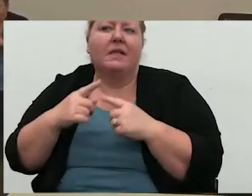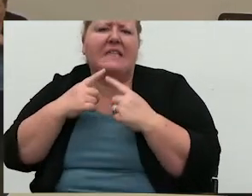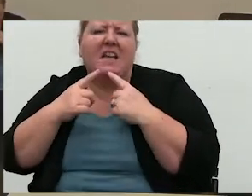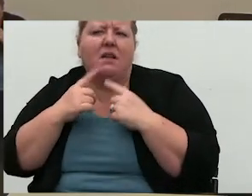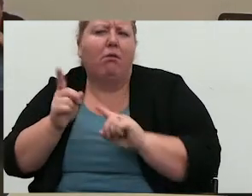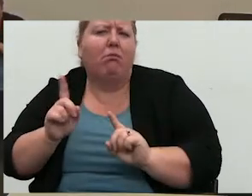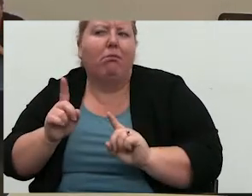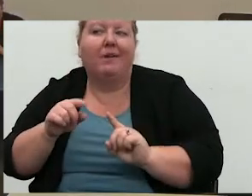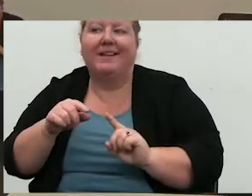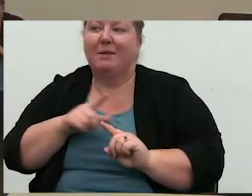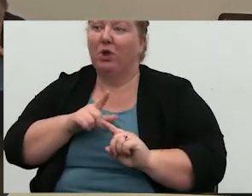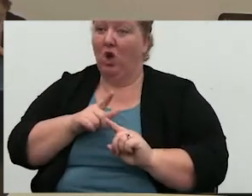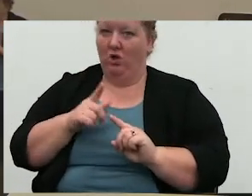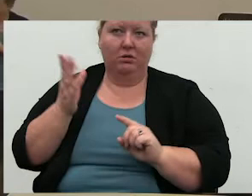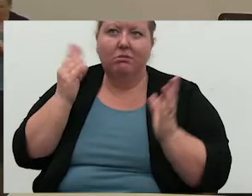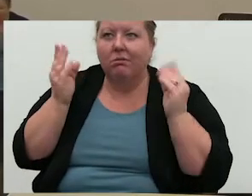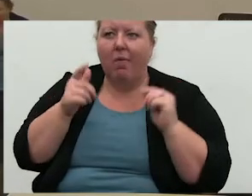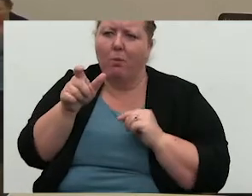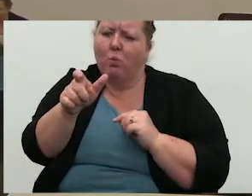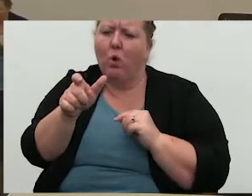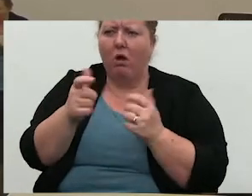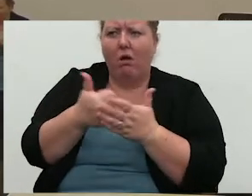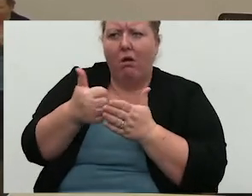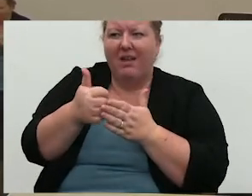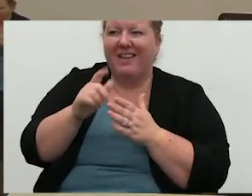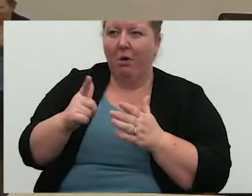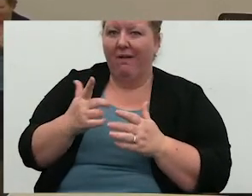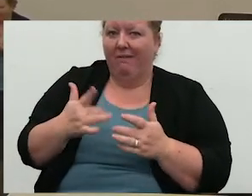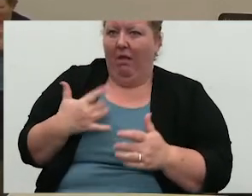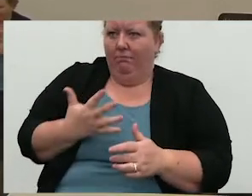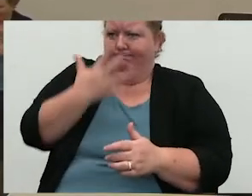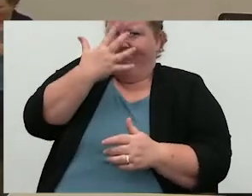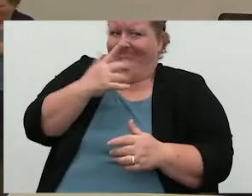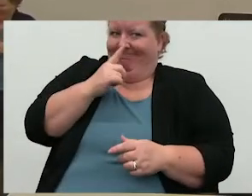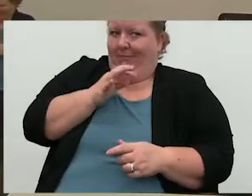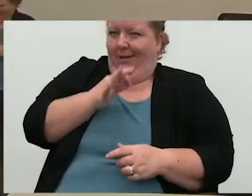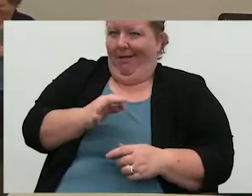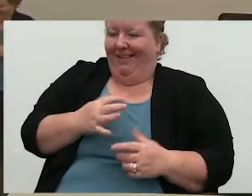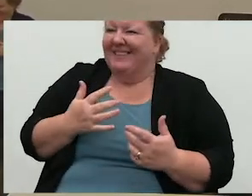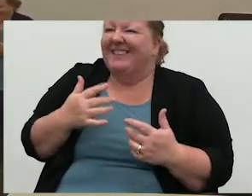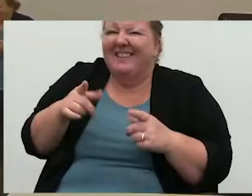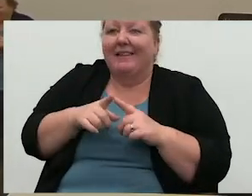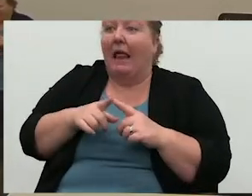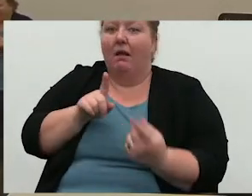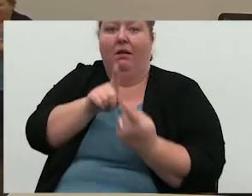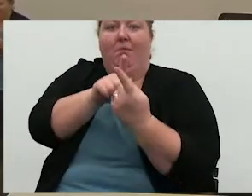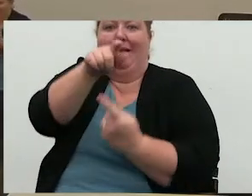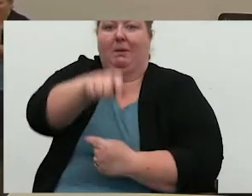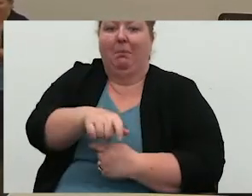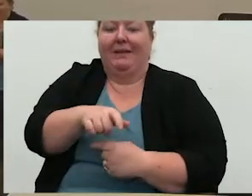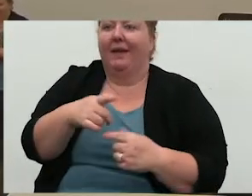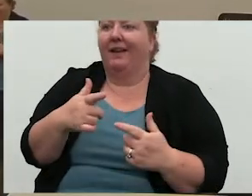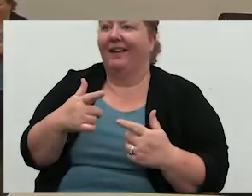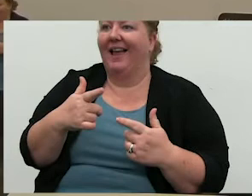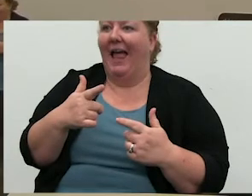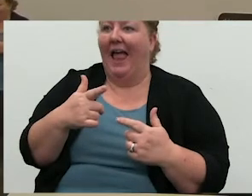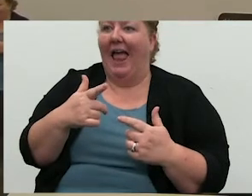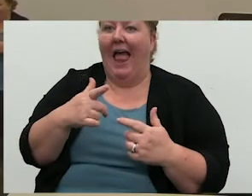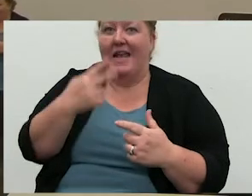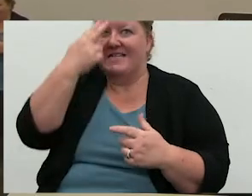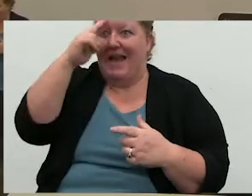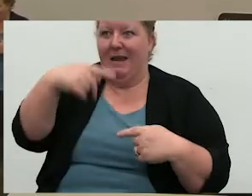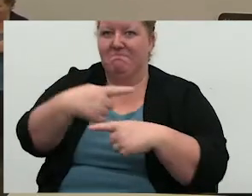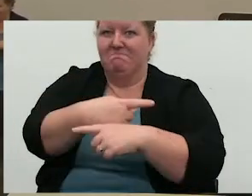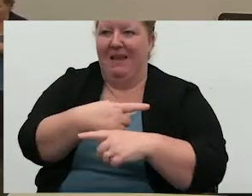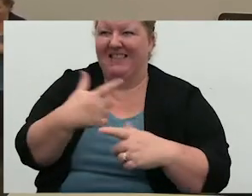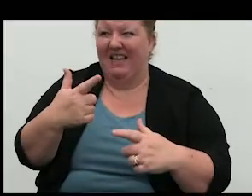Because it was a word they'd heard a lot and felt embarrassed to ask. It's like when you meet somebody and you don't get their name,